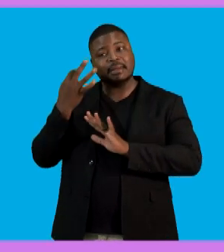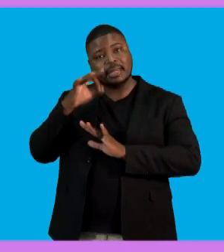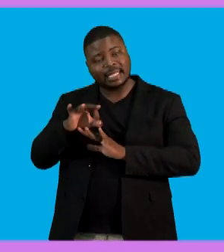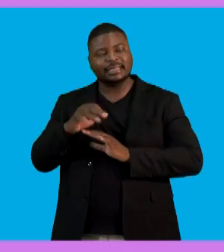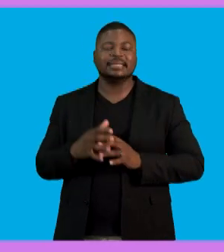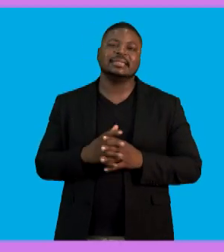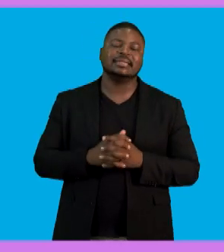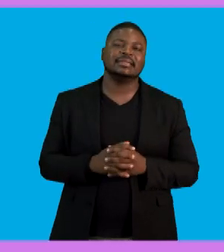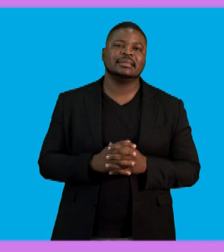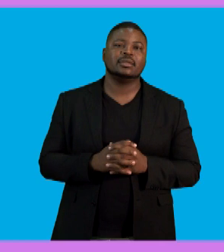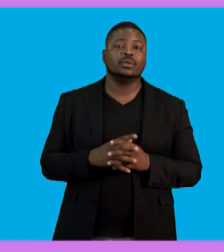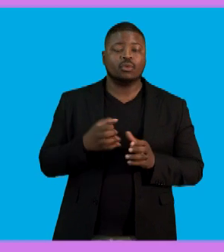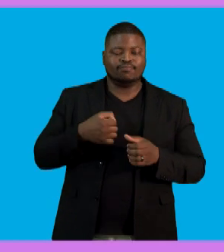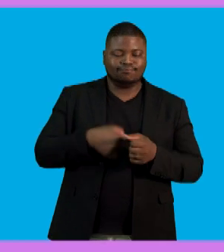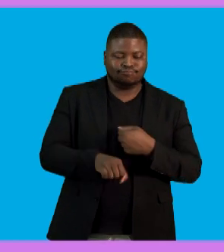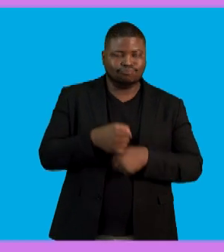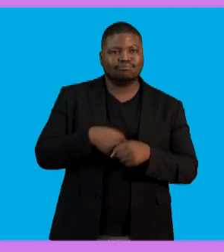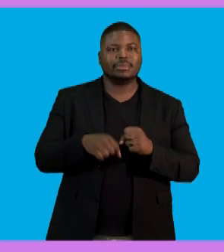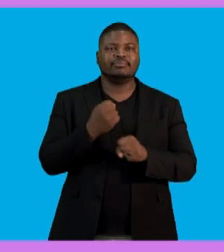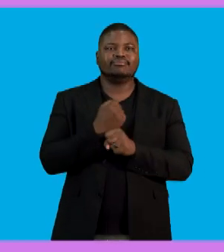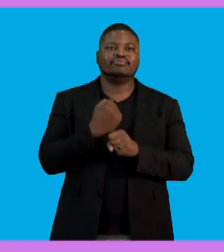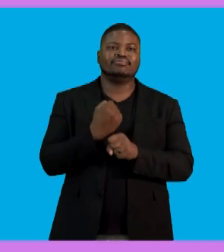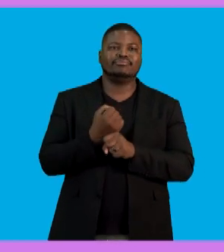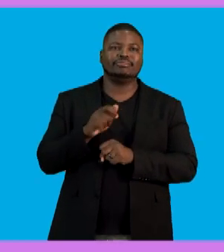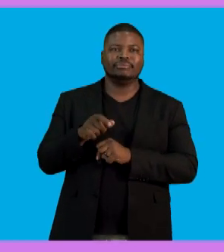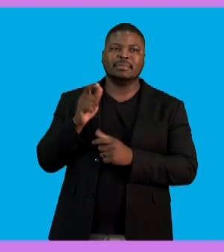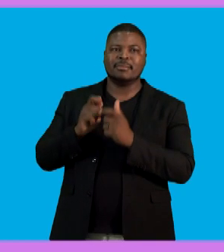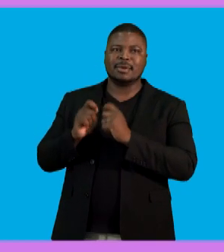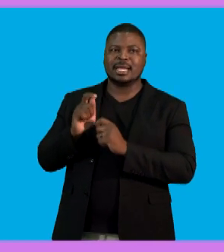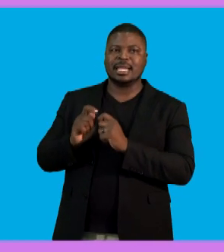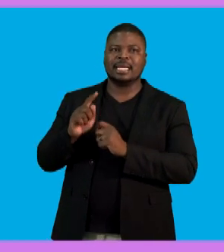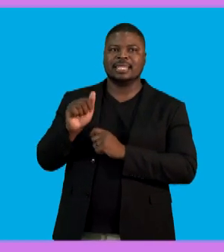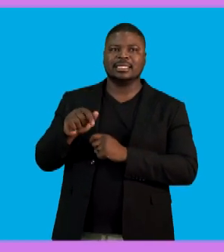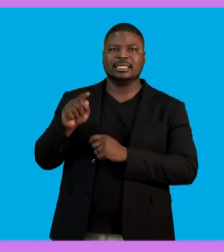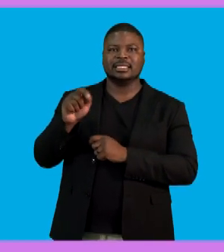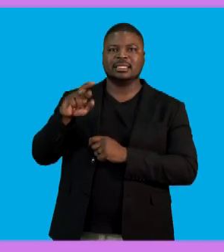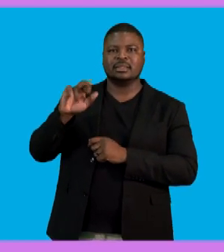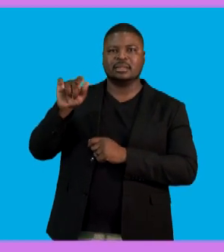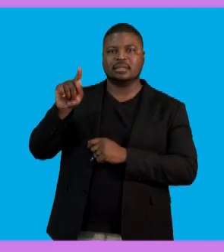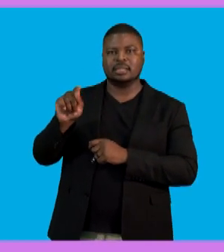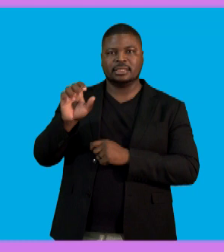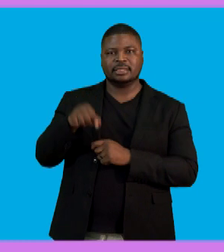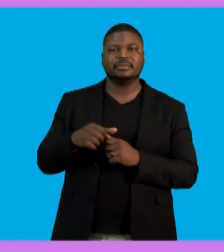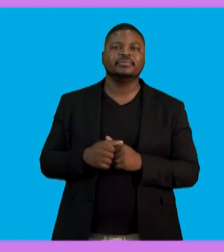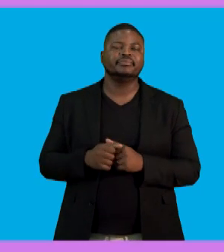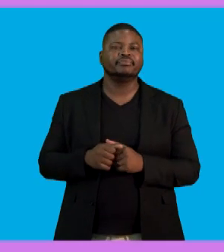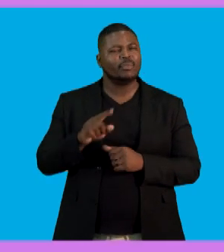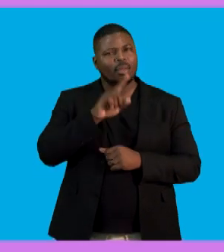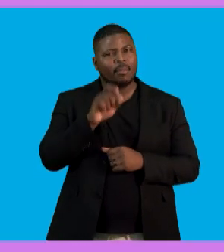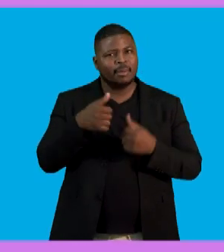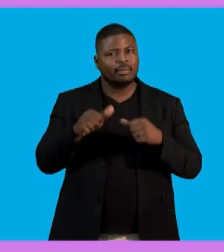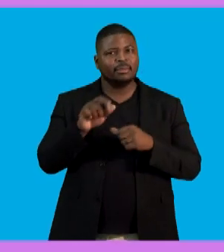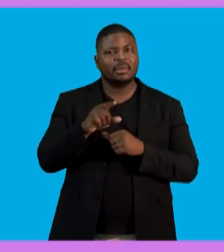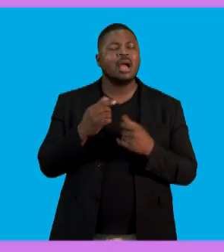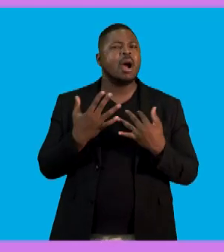10 minutes to bake this milk tart. The next question says, how many